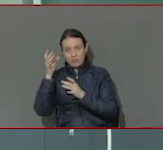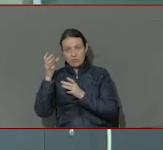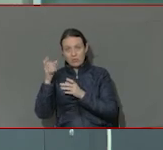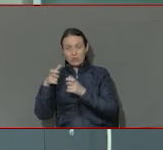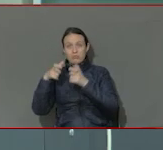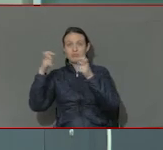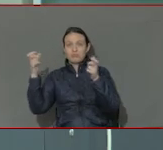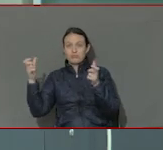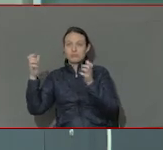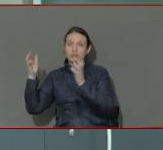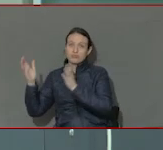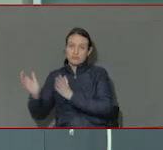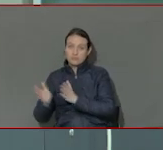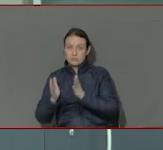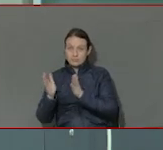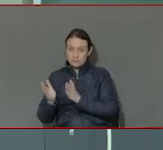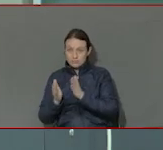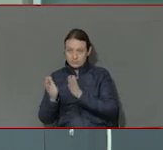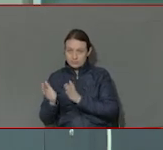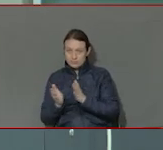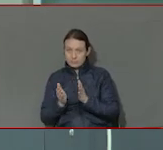amount of information,